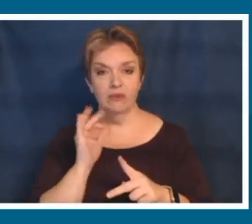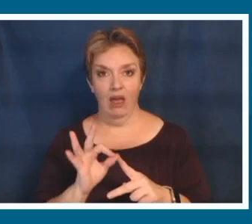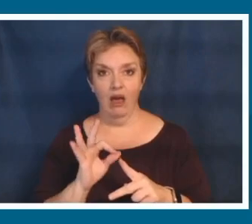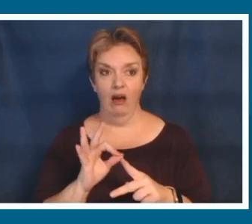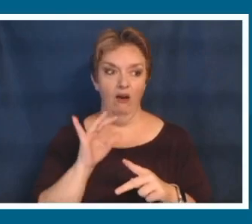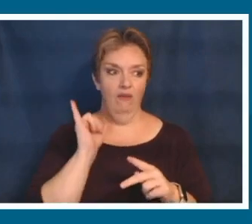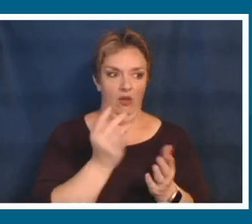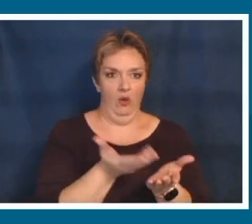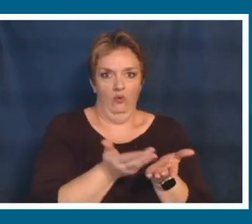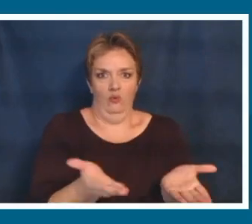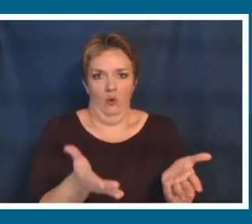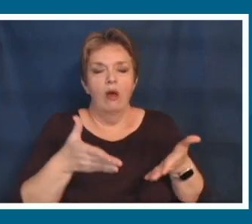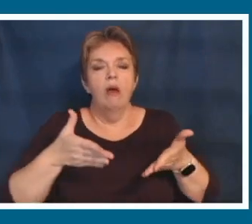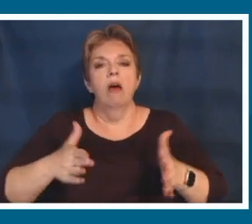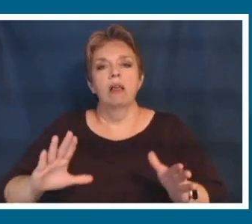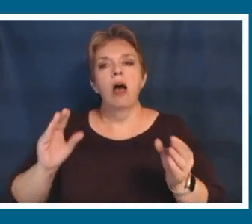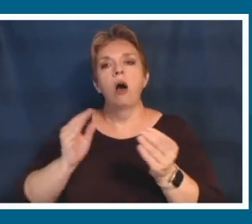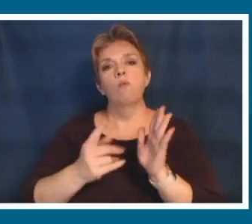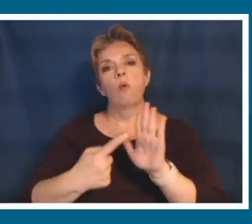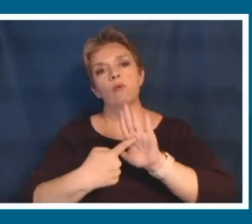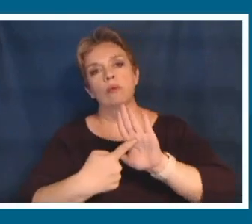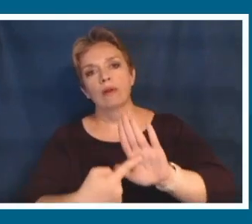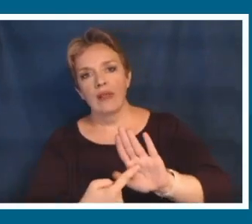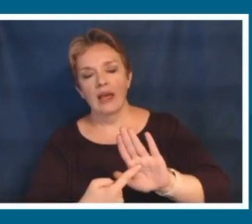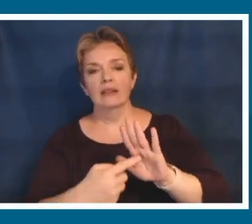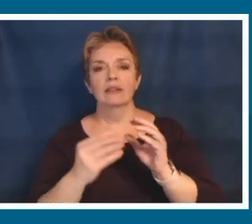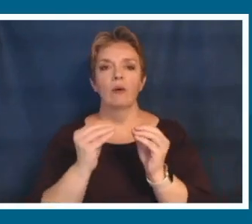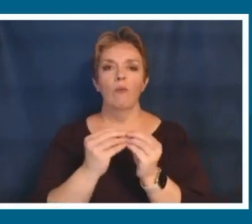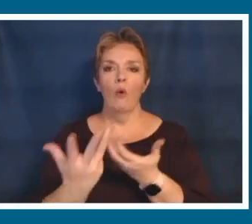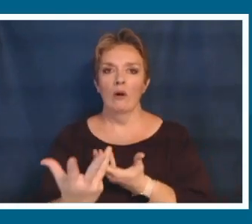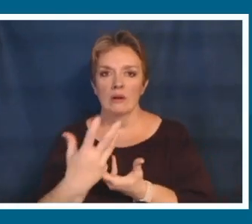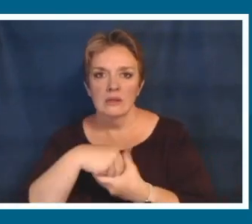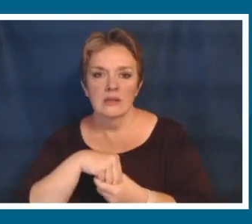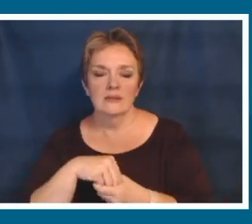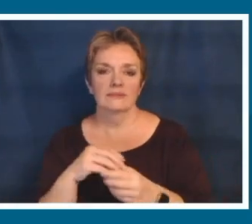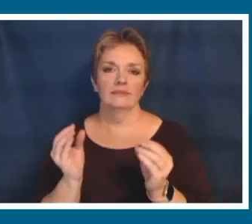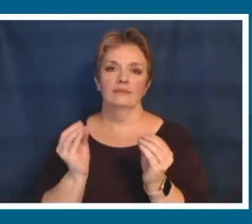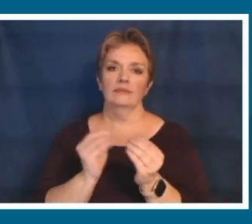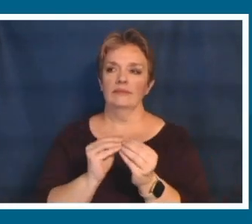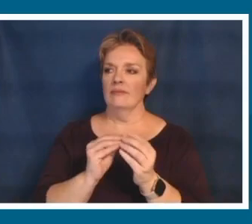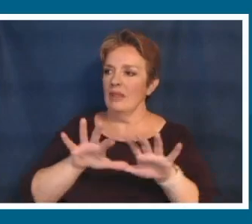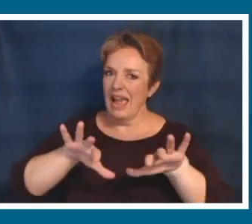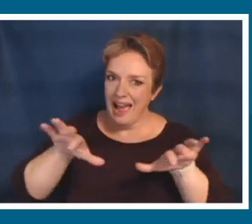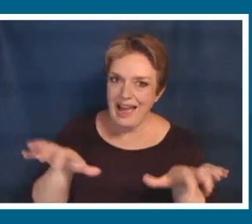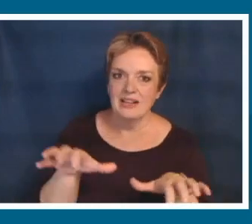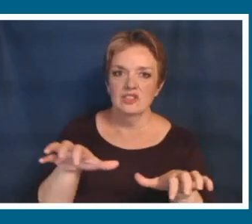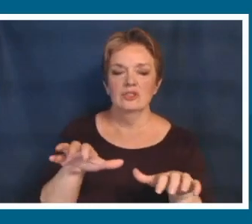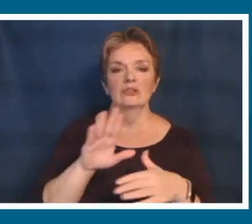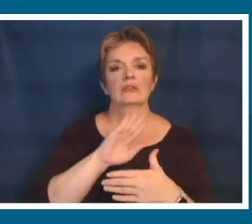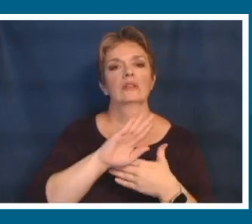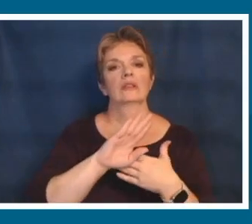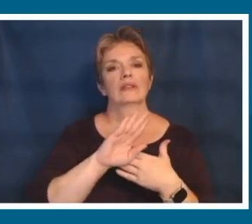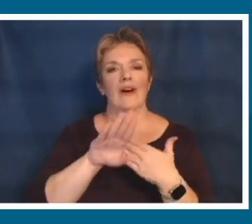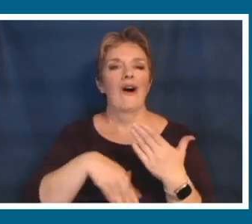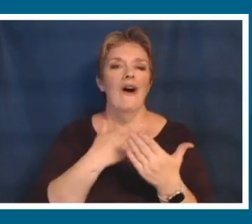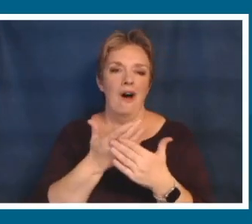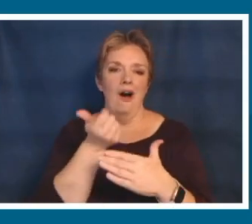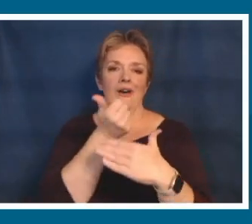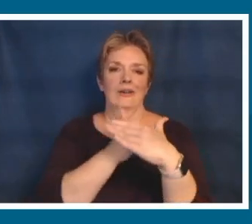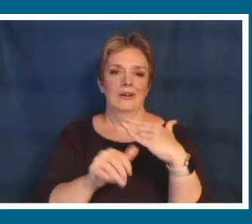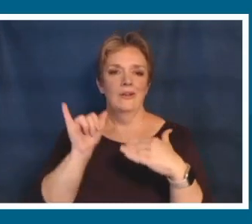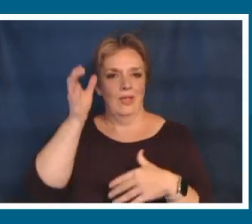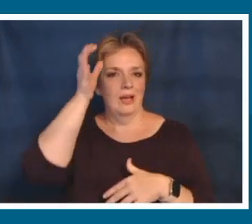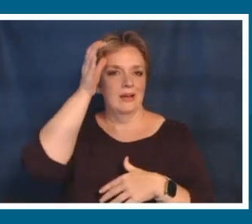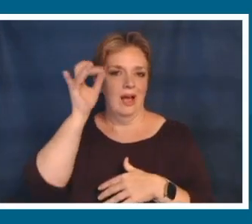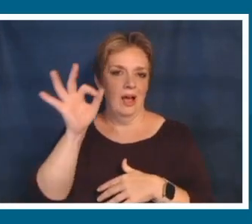have representation and engagement and action, all forms of the universal design for learning model,